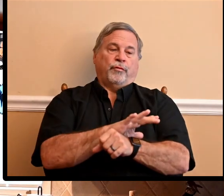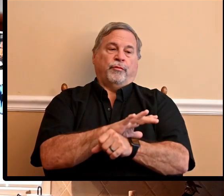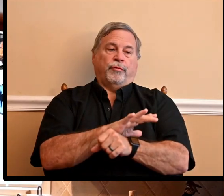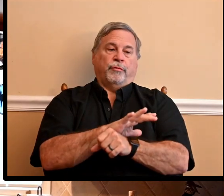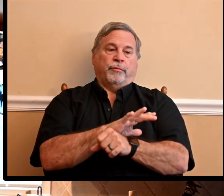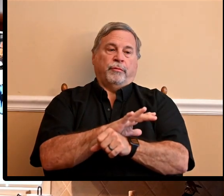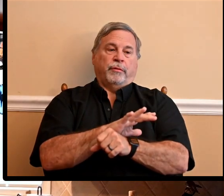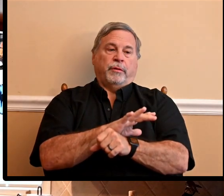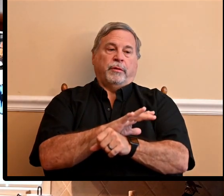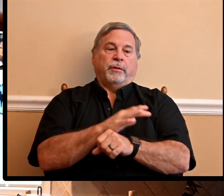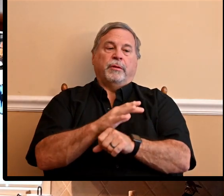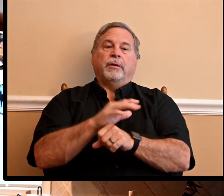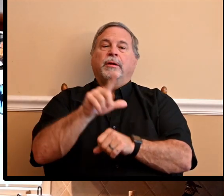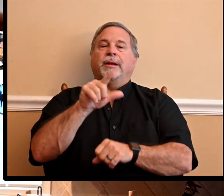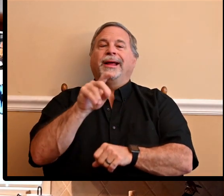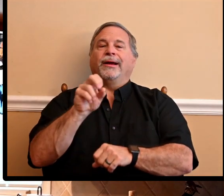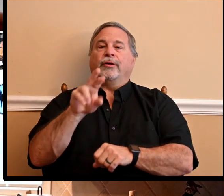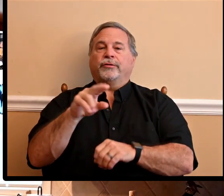3 full